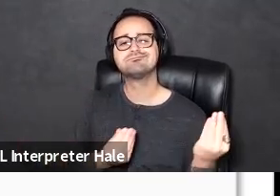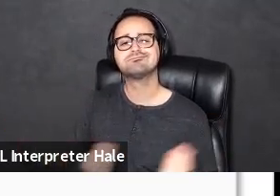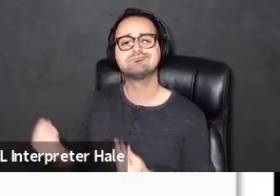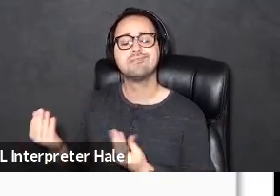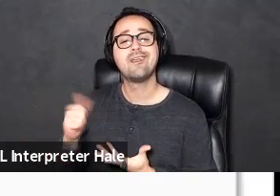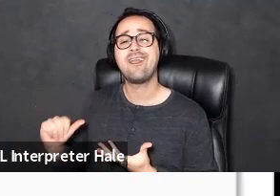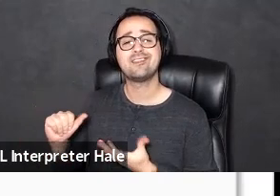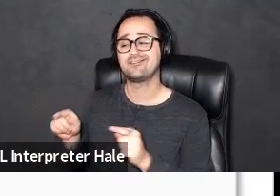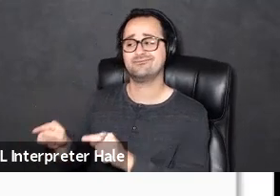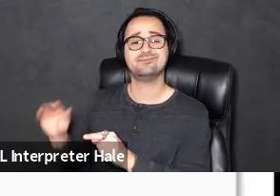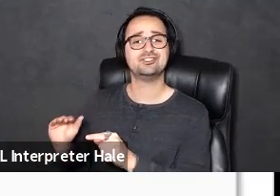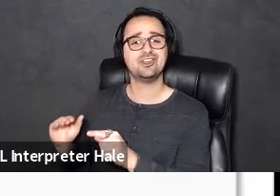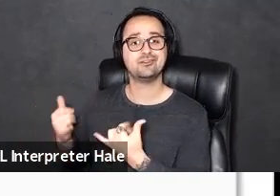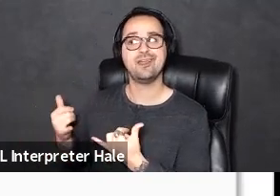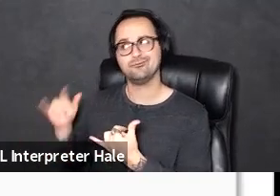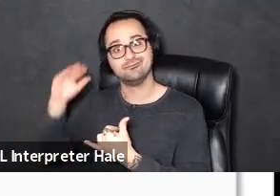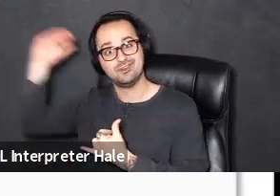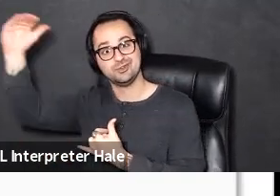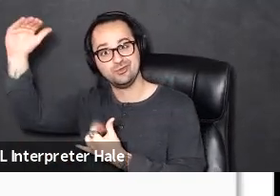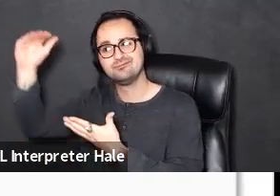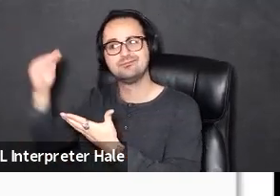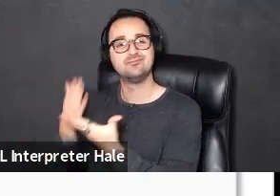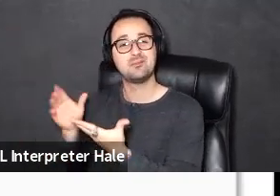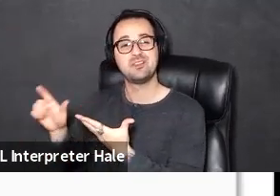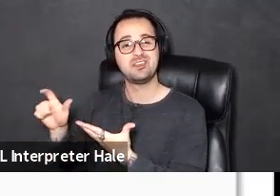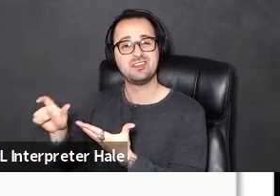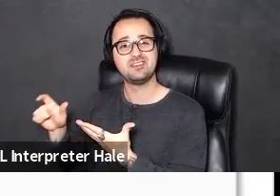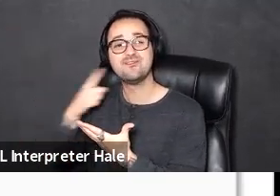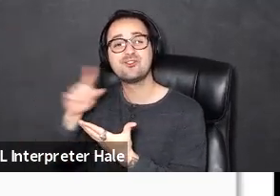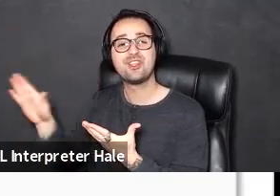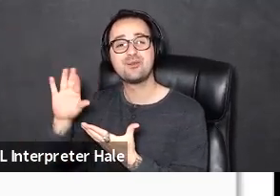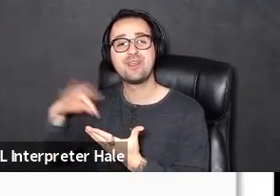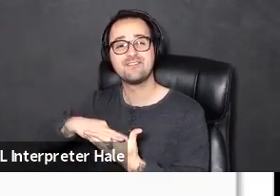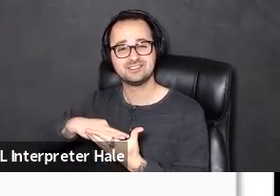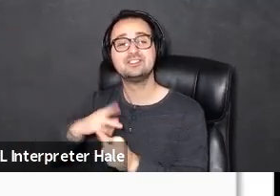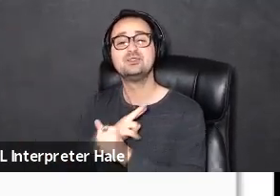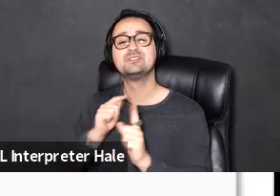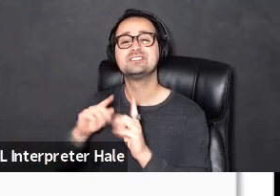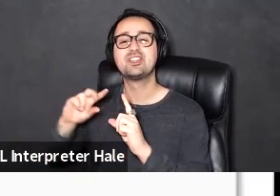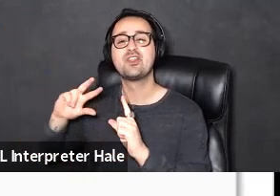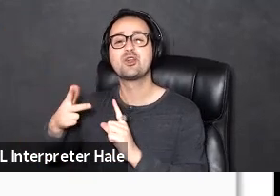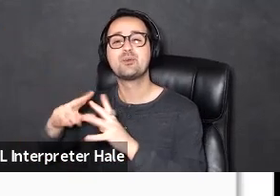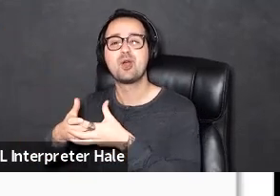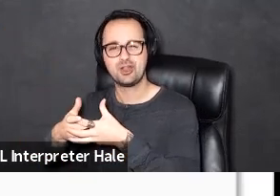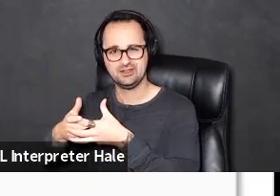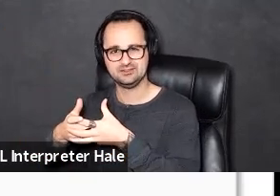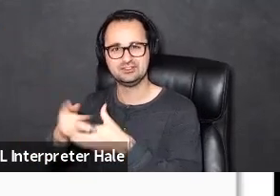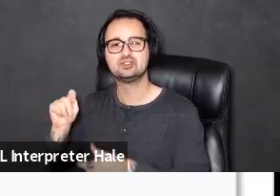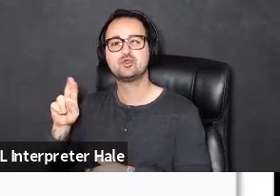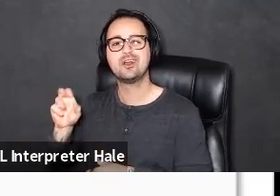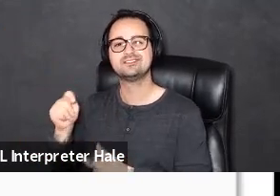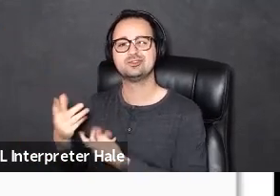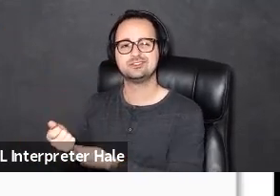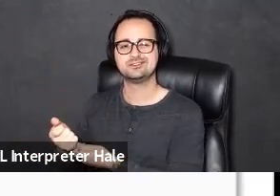the child, now an adult, may need for their benefit through the third party trust. You